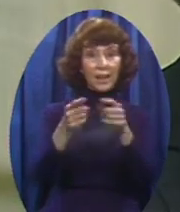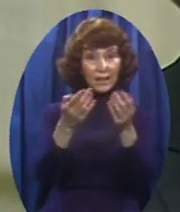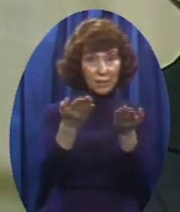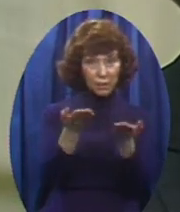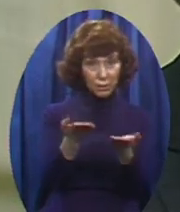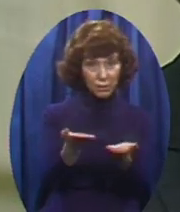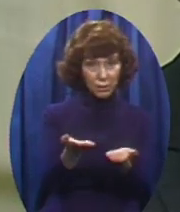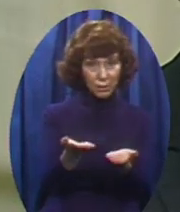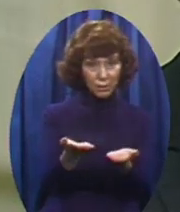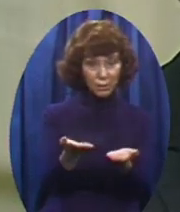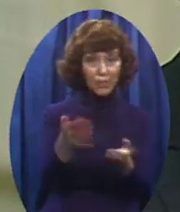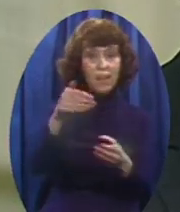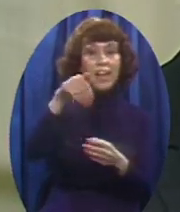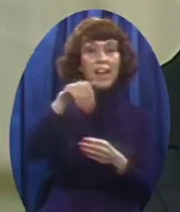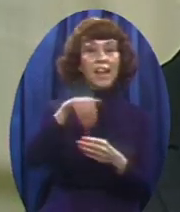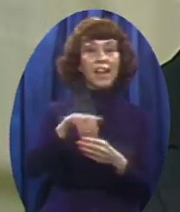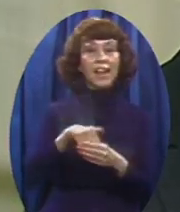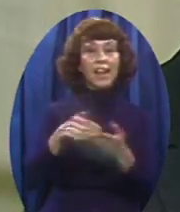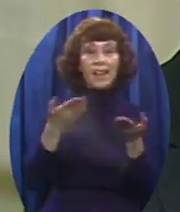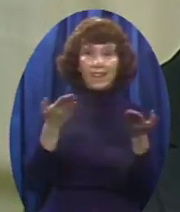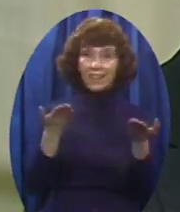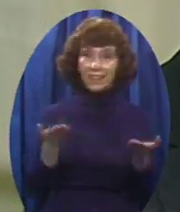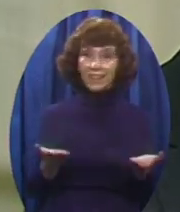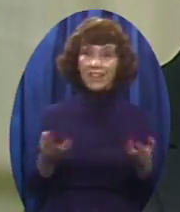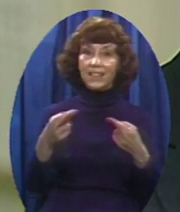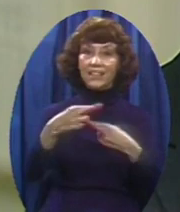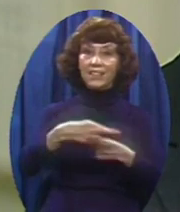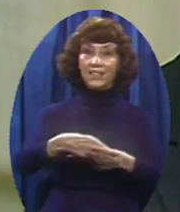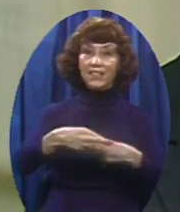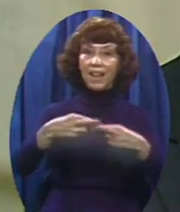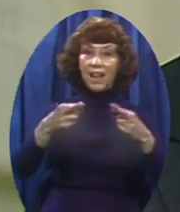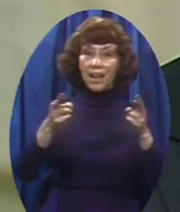And in this very room,